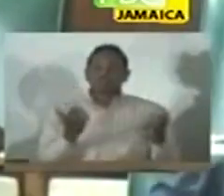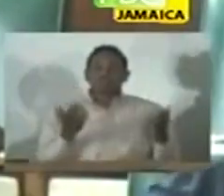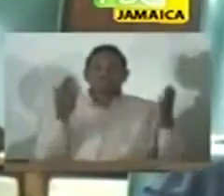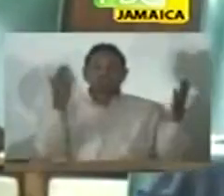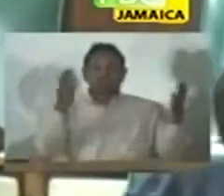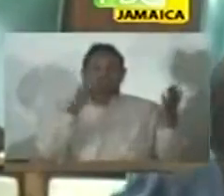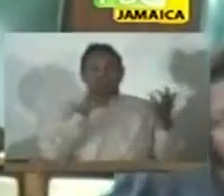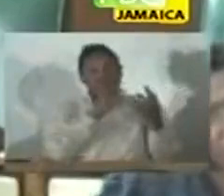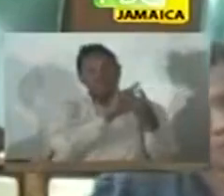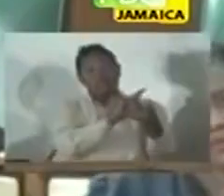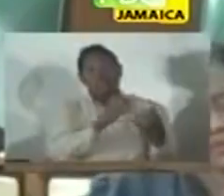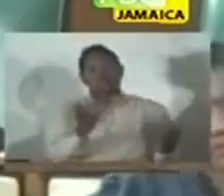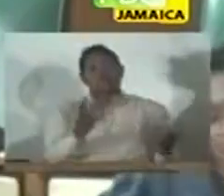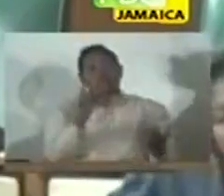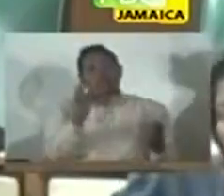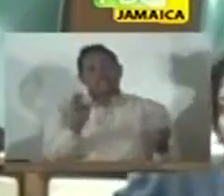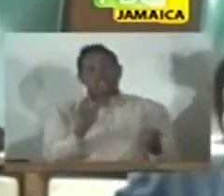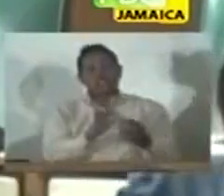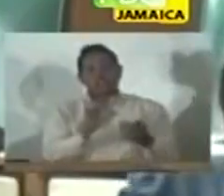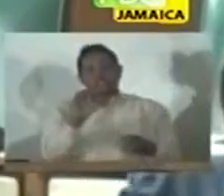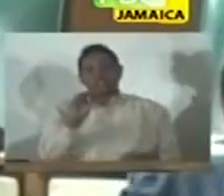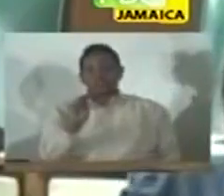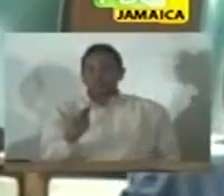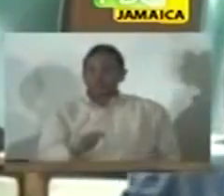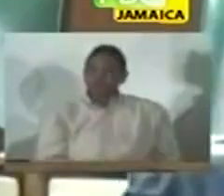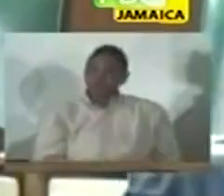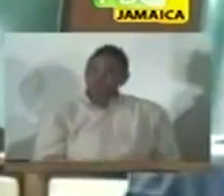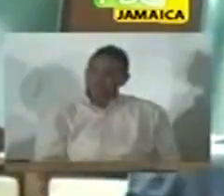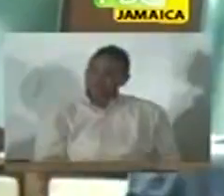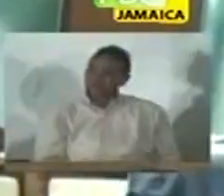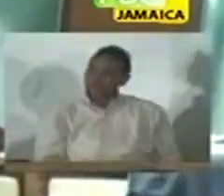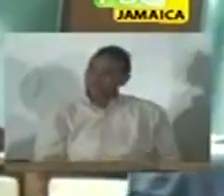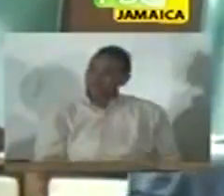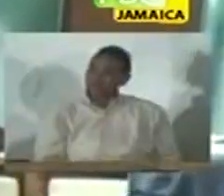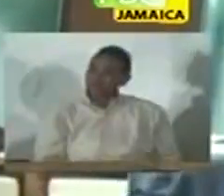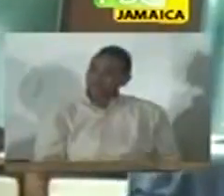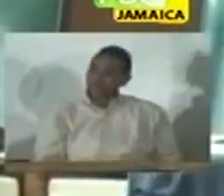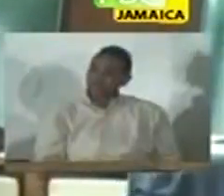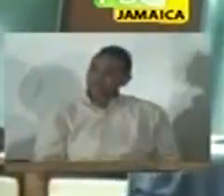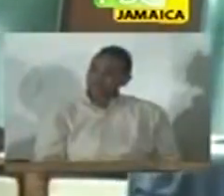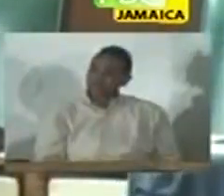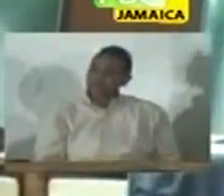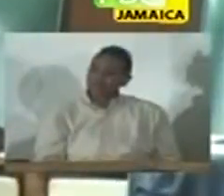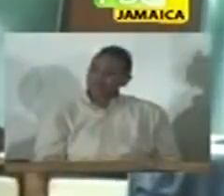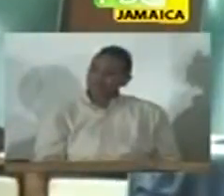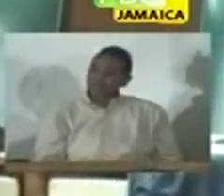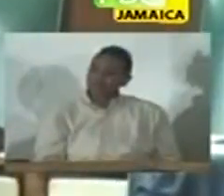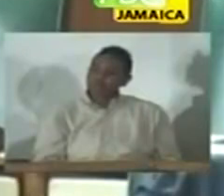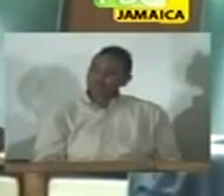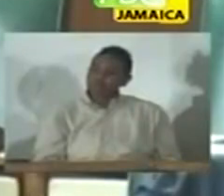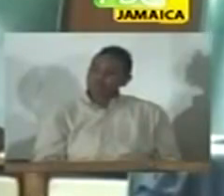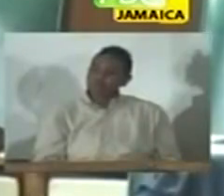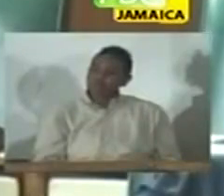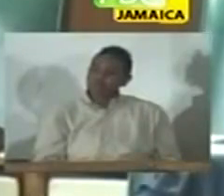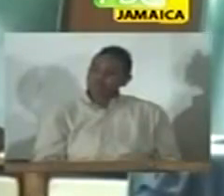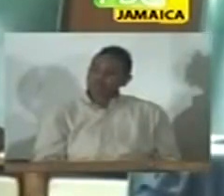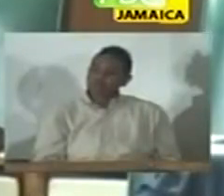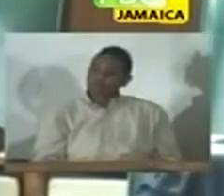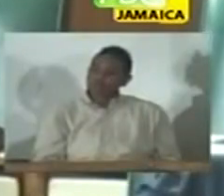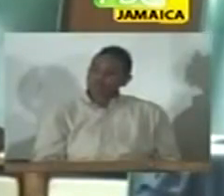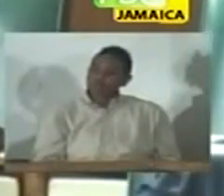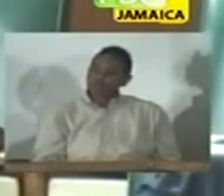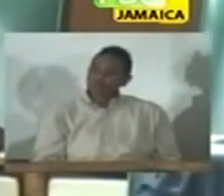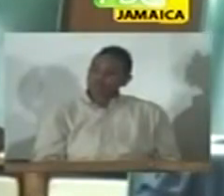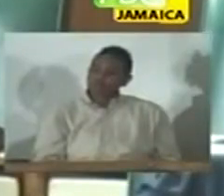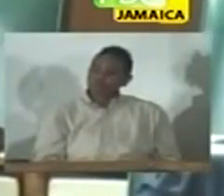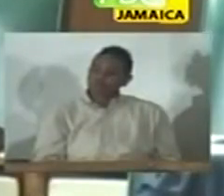it relates to CMU, and to indicate, as was commenced by